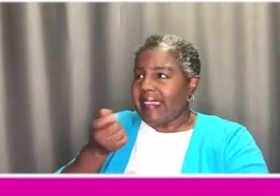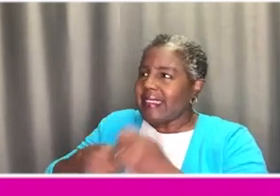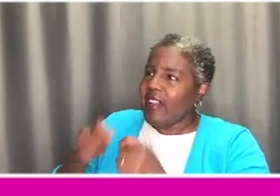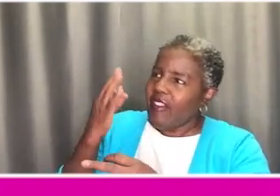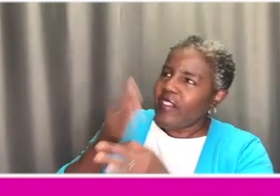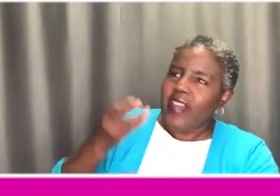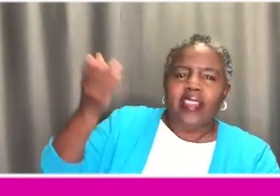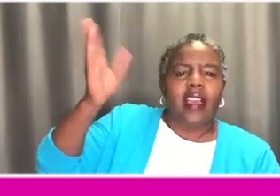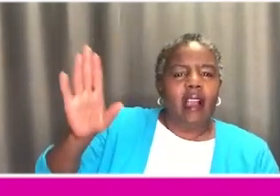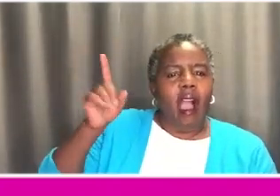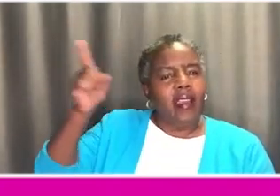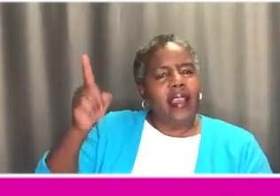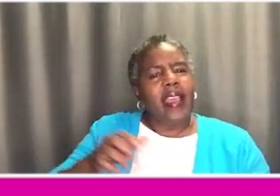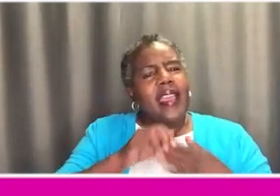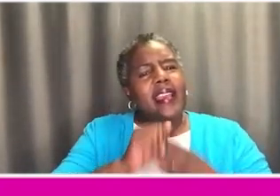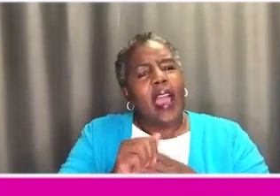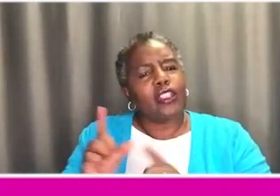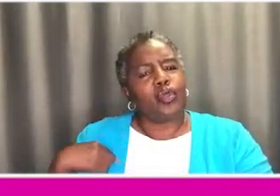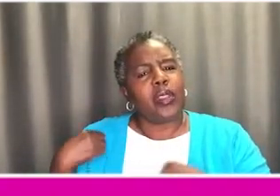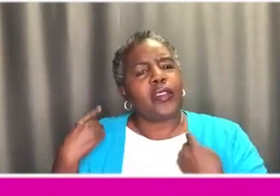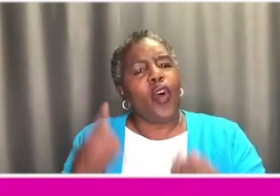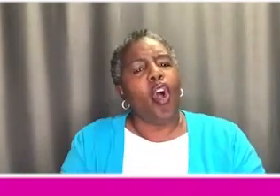God that has guided you this far.